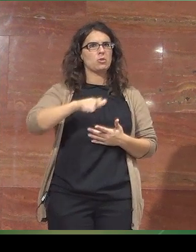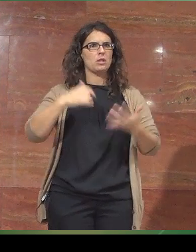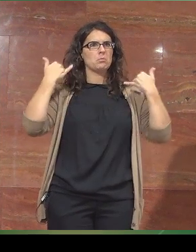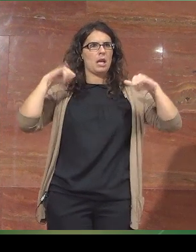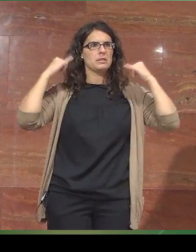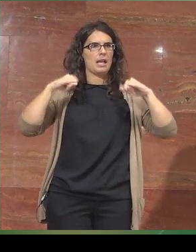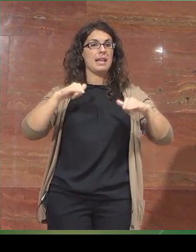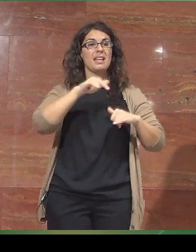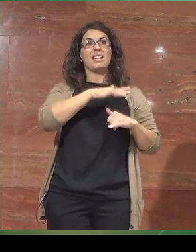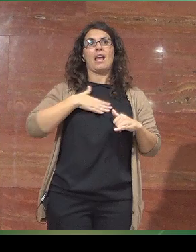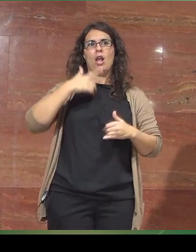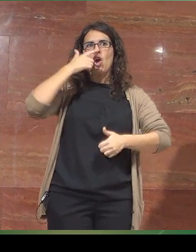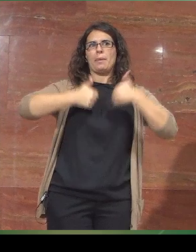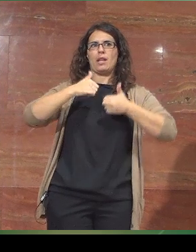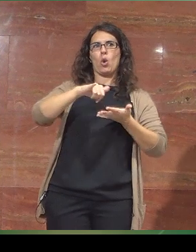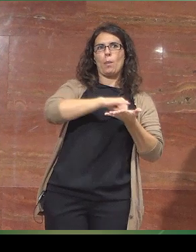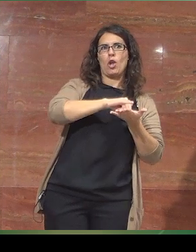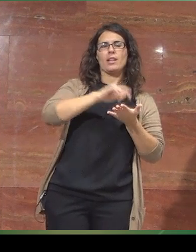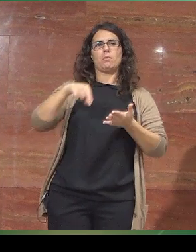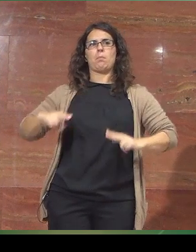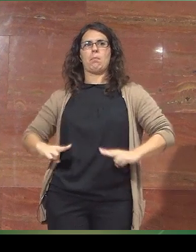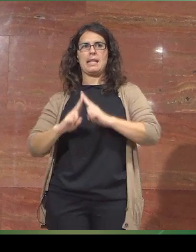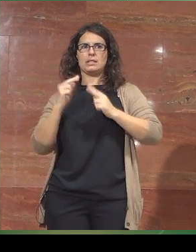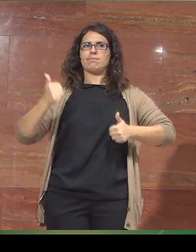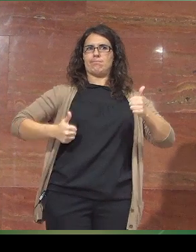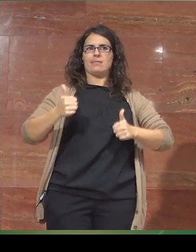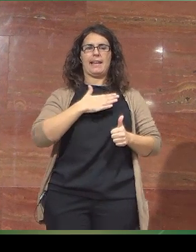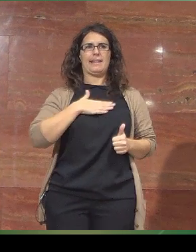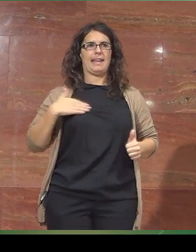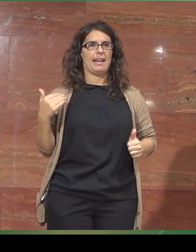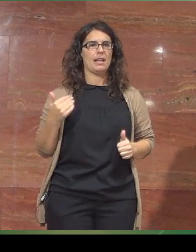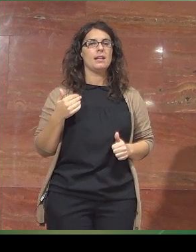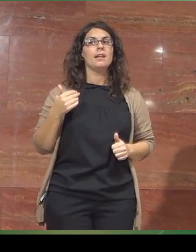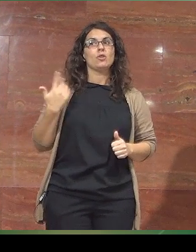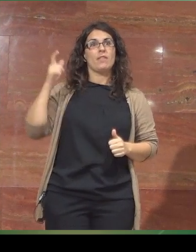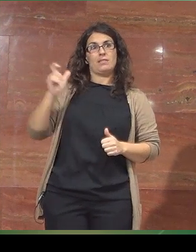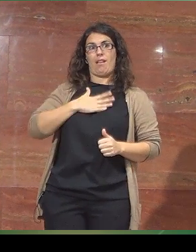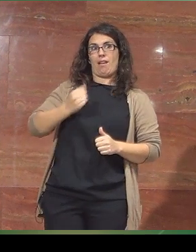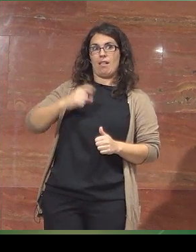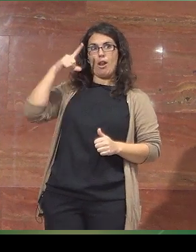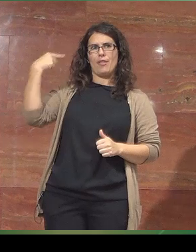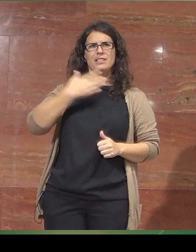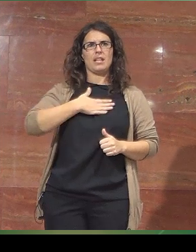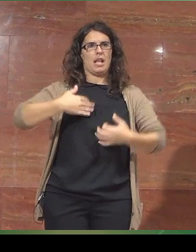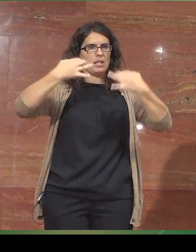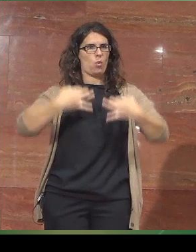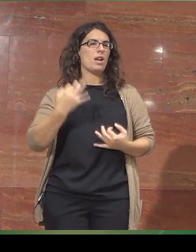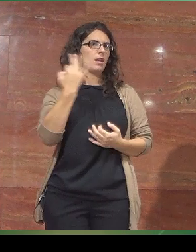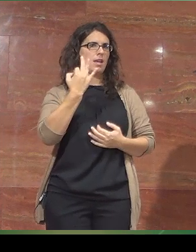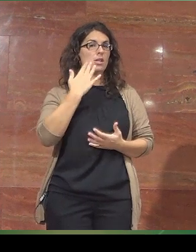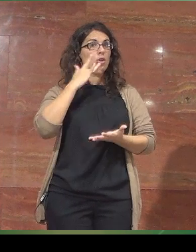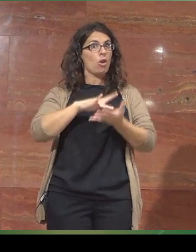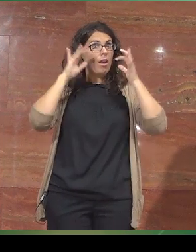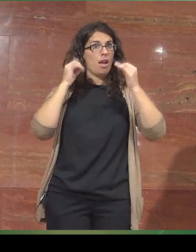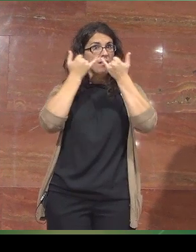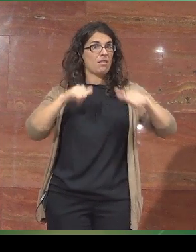the Olympics was established, that it would be connected into central London and into the fabric of London